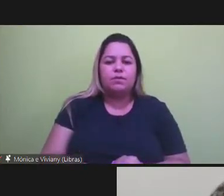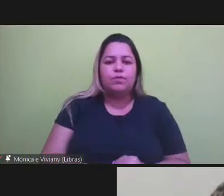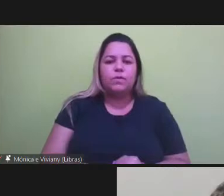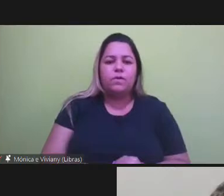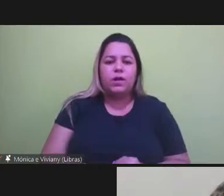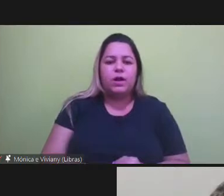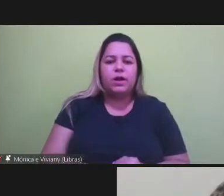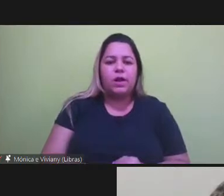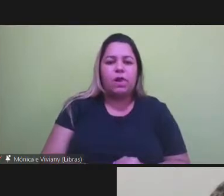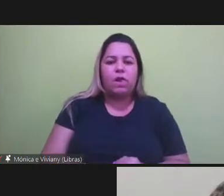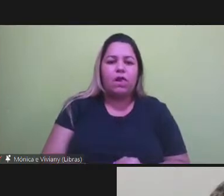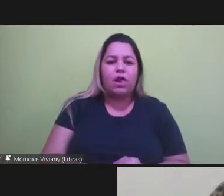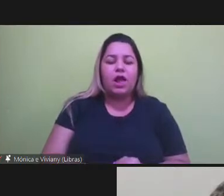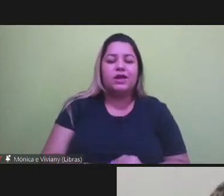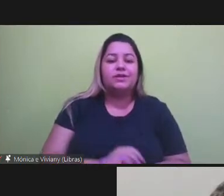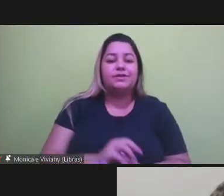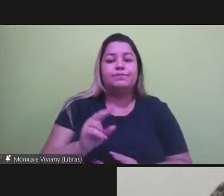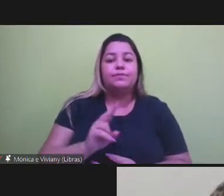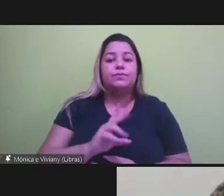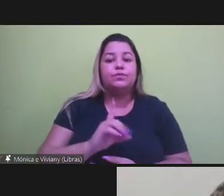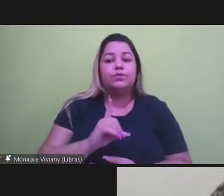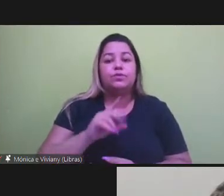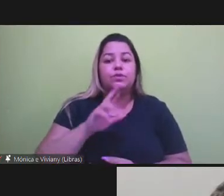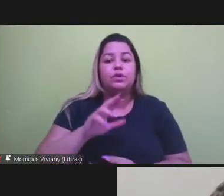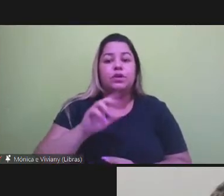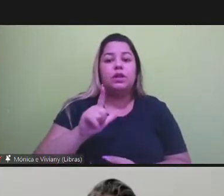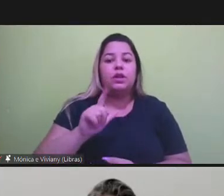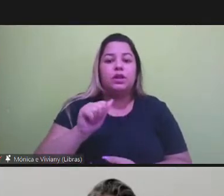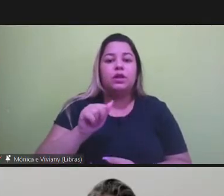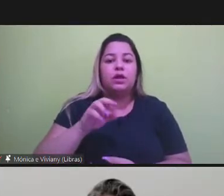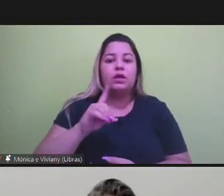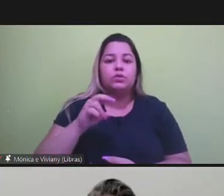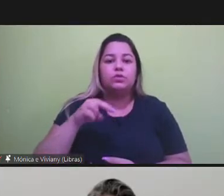Okay, now we're going to pass to Ms. Ladonna.